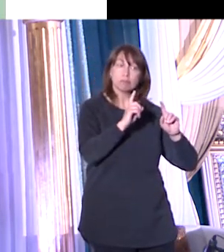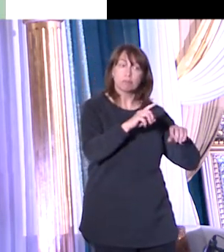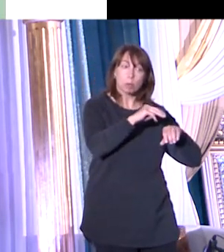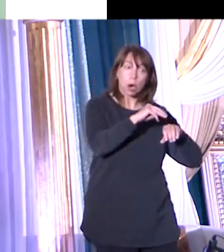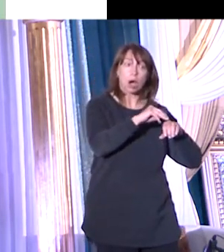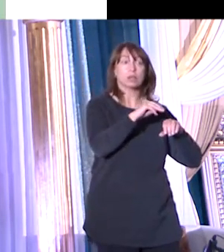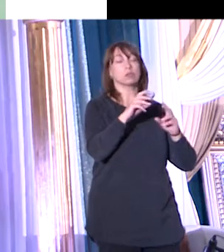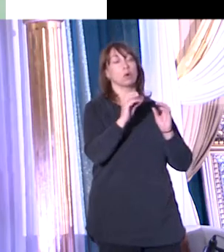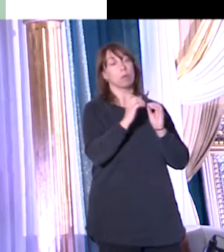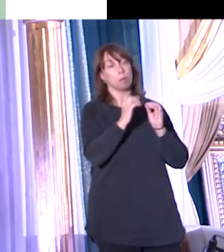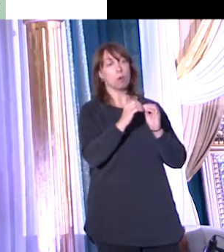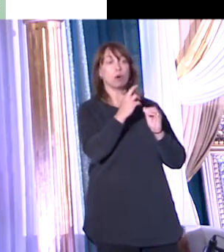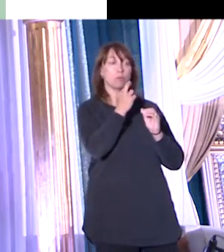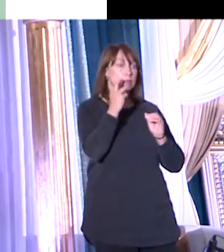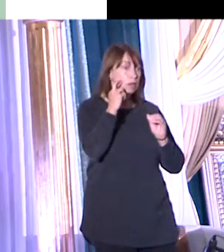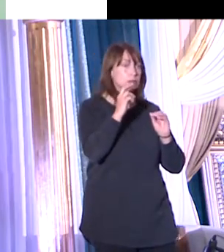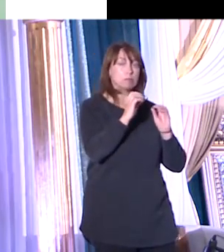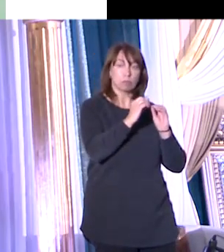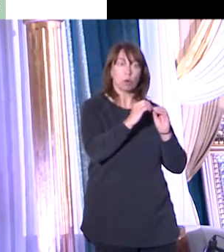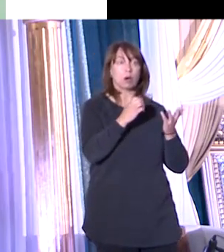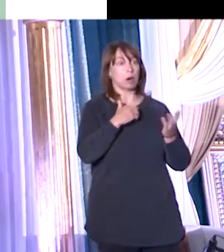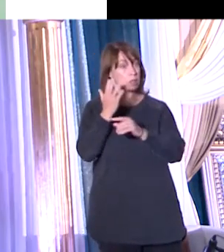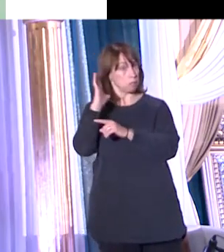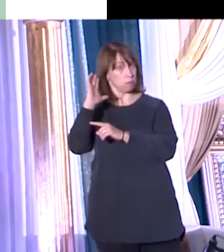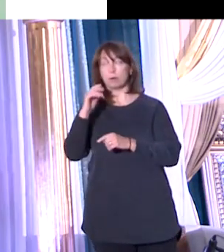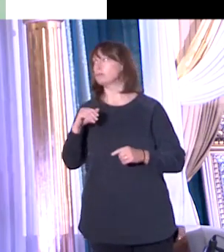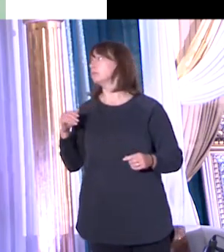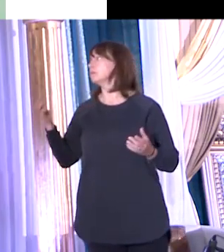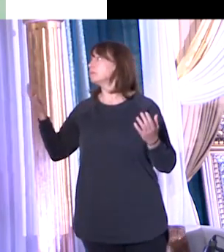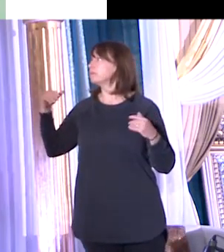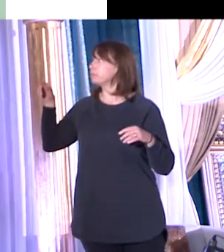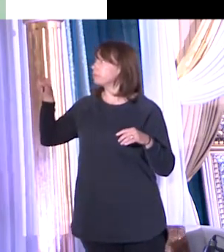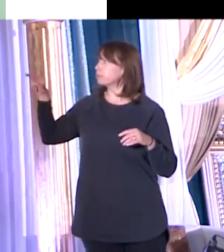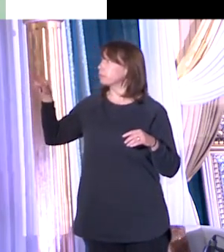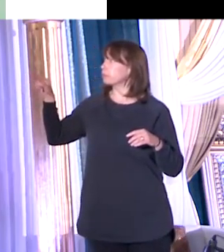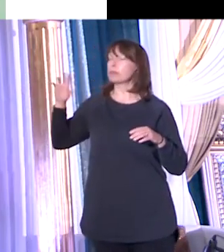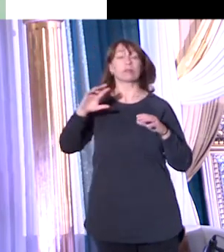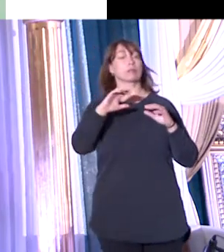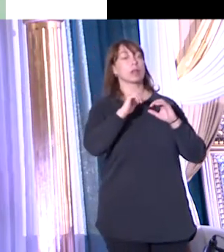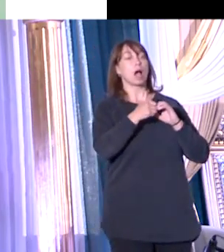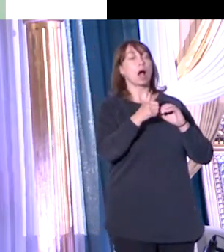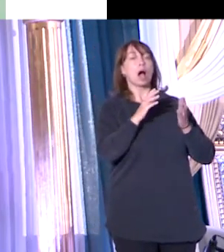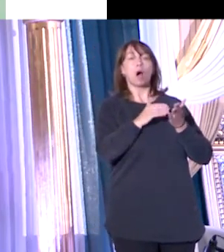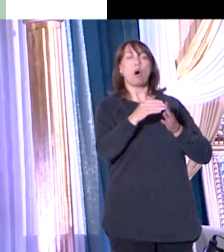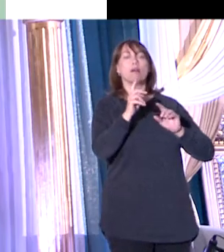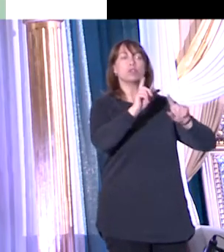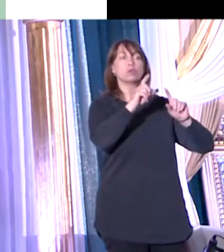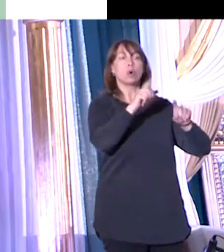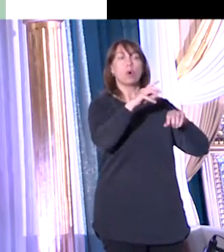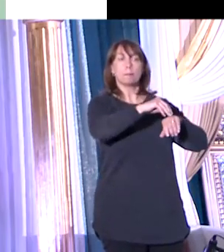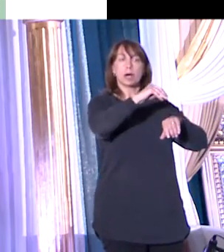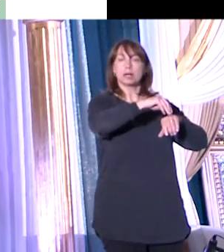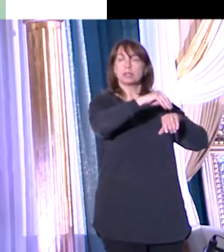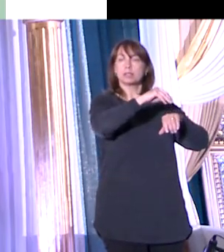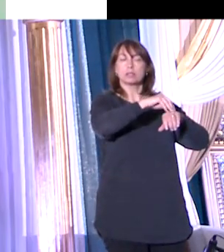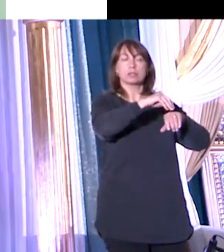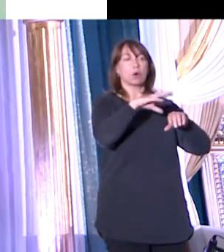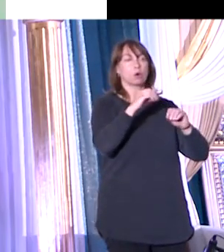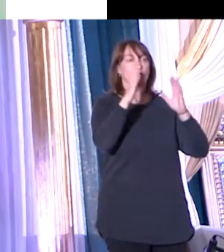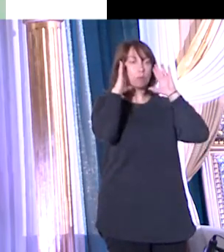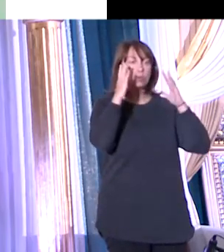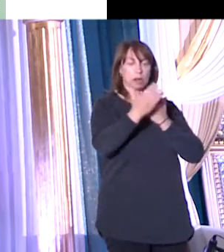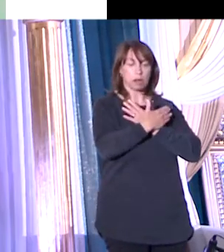In this slide, we're showing the frequency of attending a mosque or community center for prayer. And you can see over to the left that the number of people